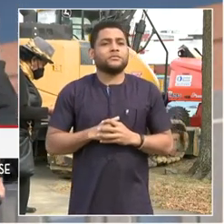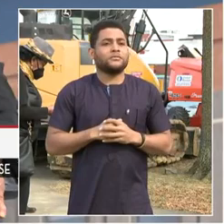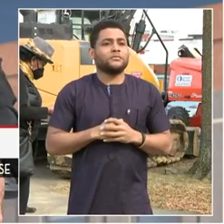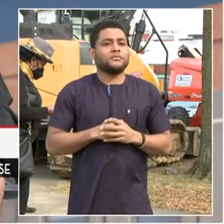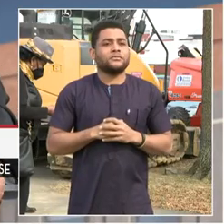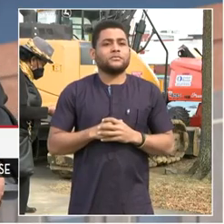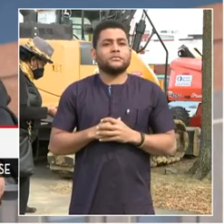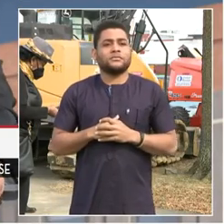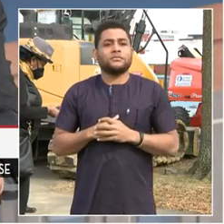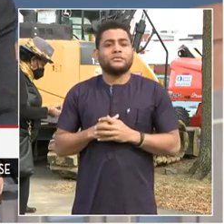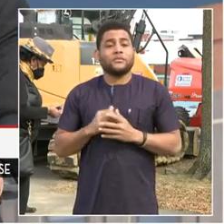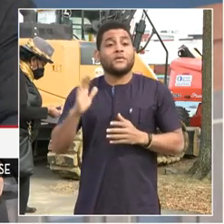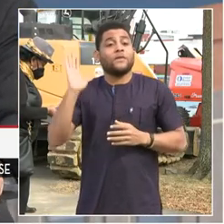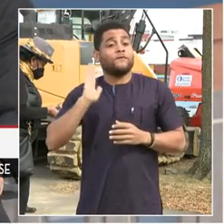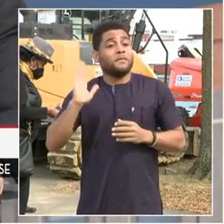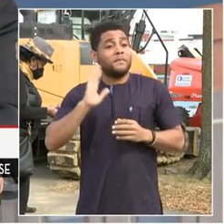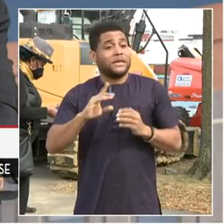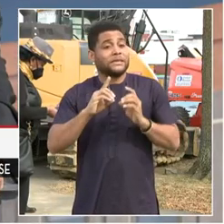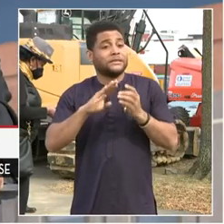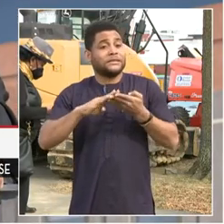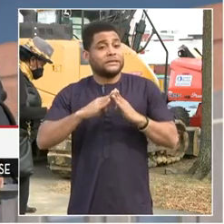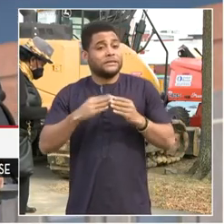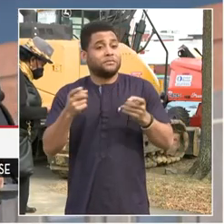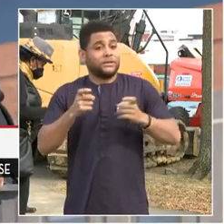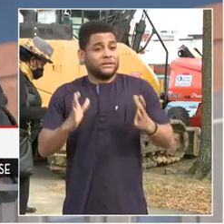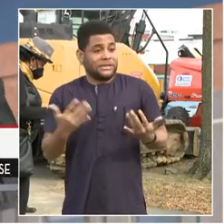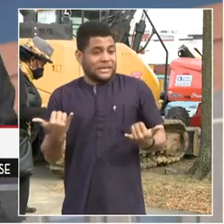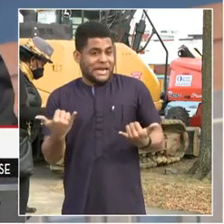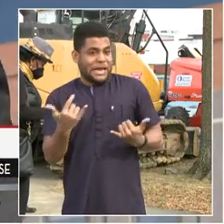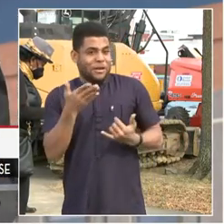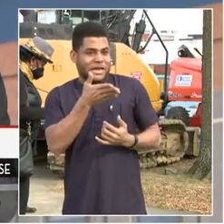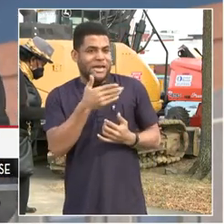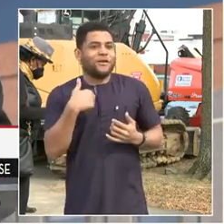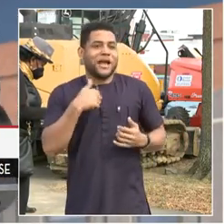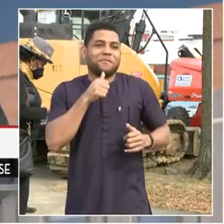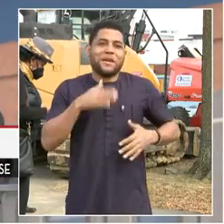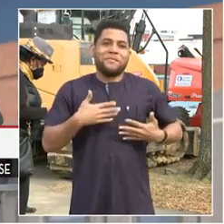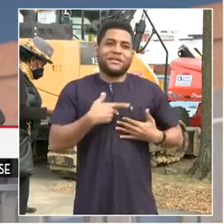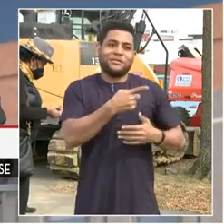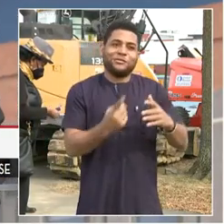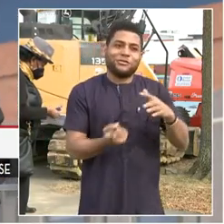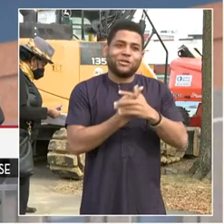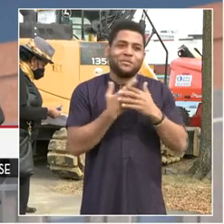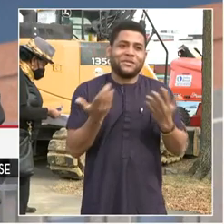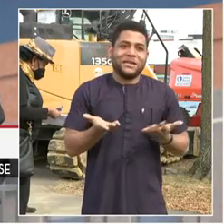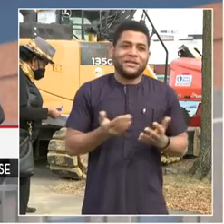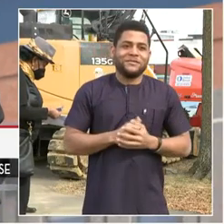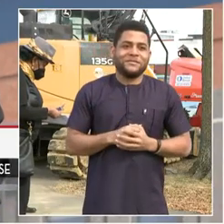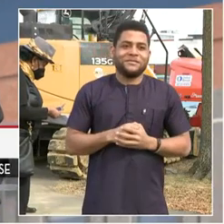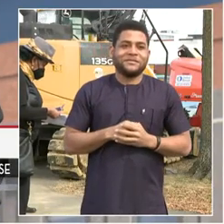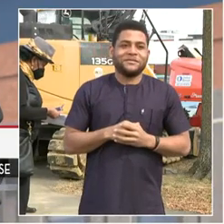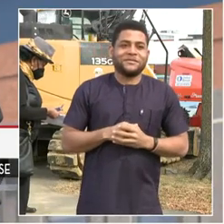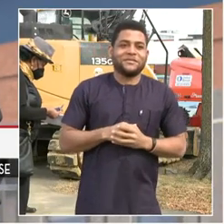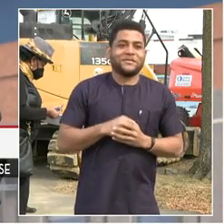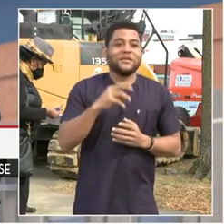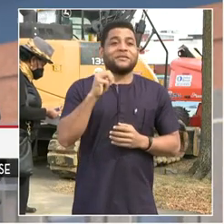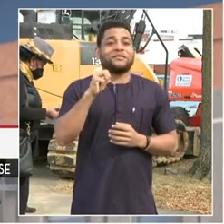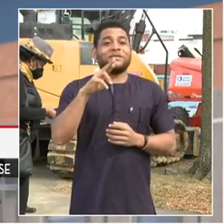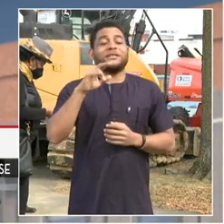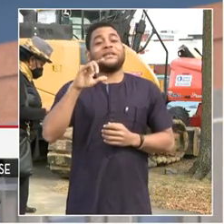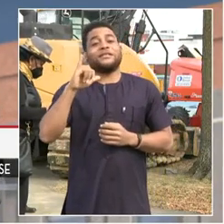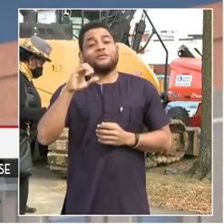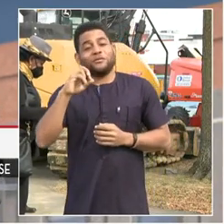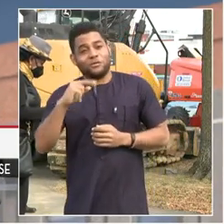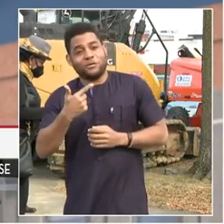former city administrator who's here with us today, and I'm glad that he's here, and that's Rasad Young, of course. I want to thank Ben